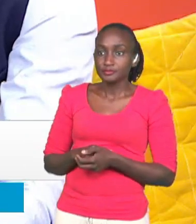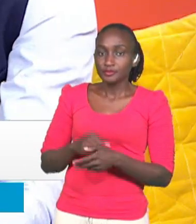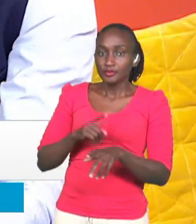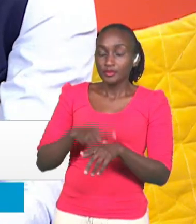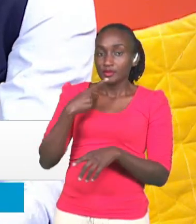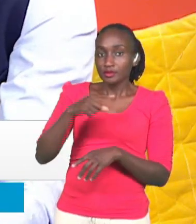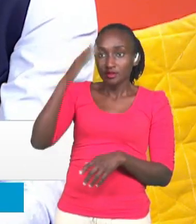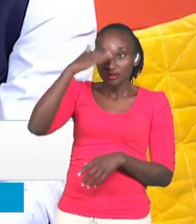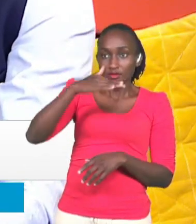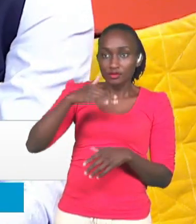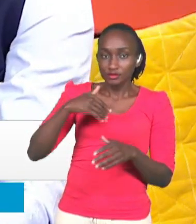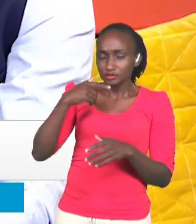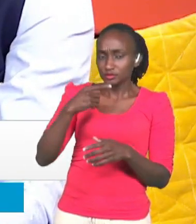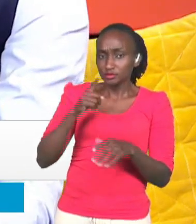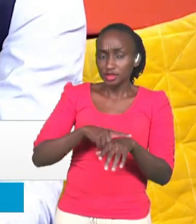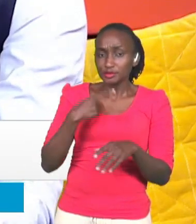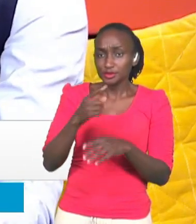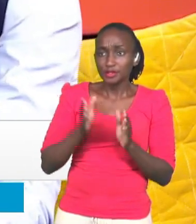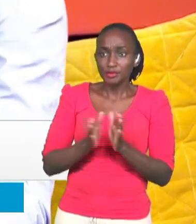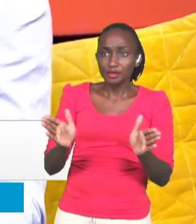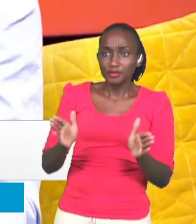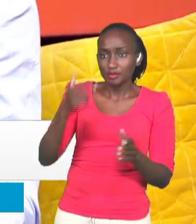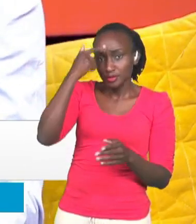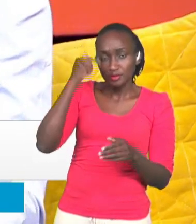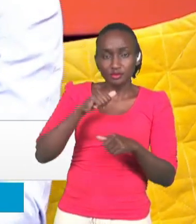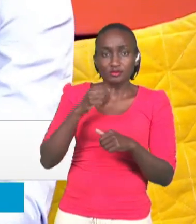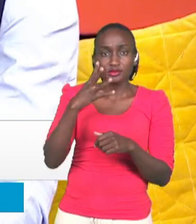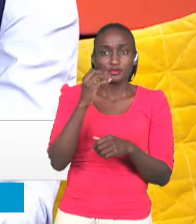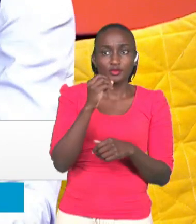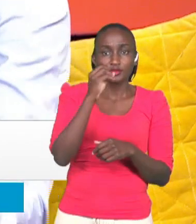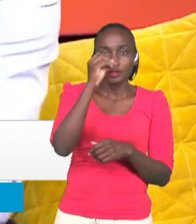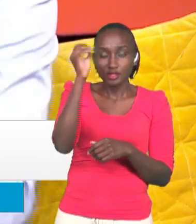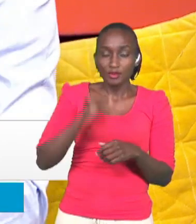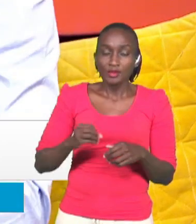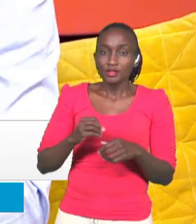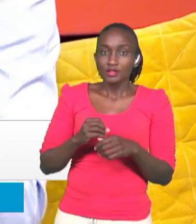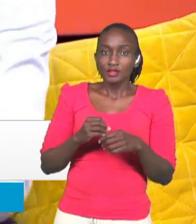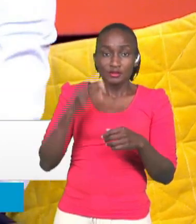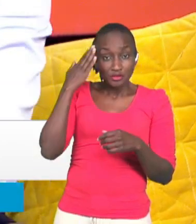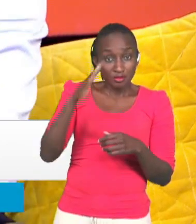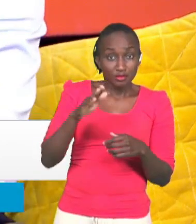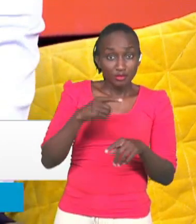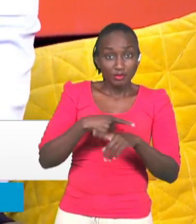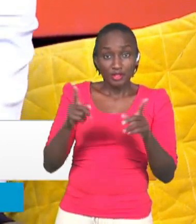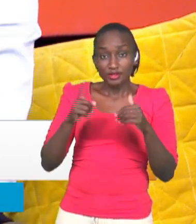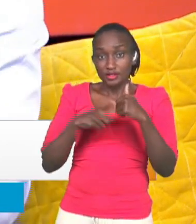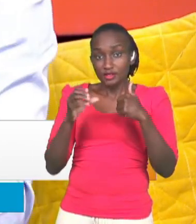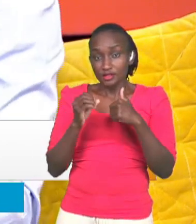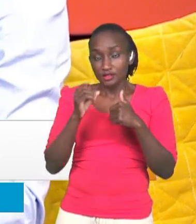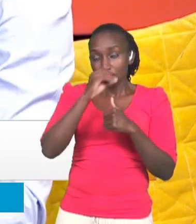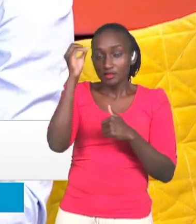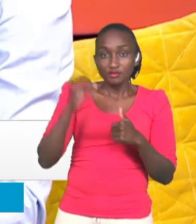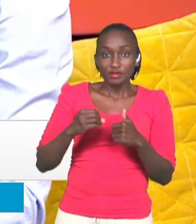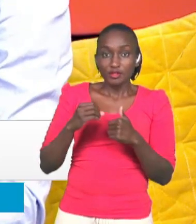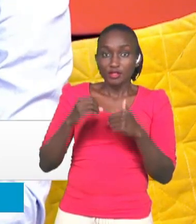not so much in the public domain right now. Not, I can say maybe 40%. The 60 are aware of what's happening. Now, public